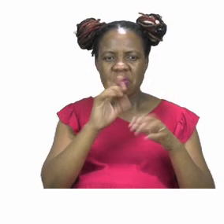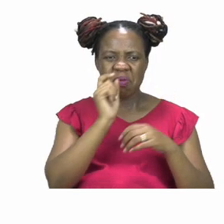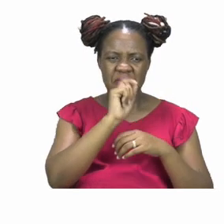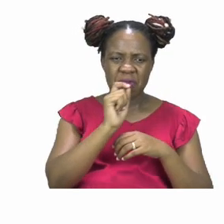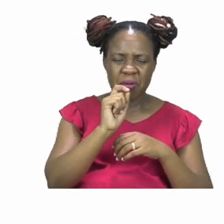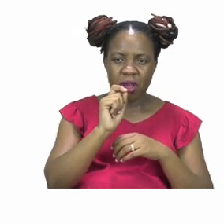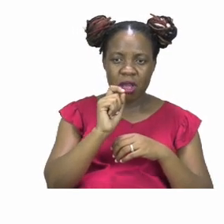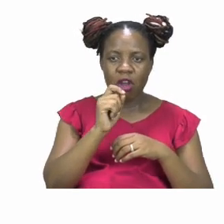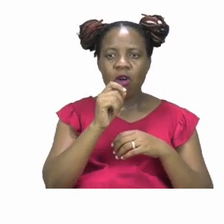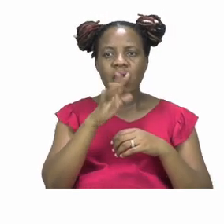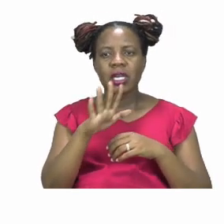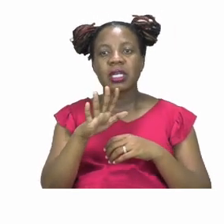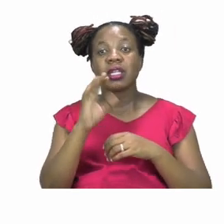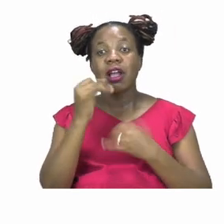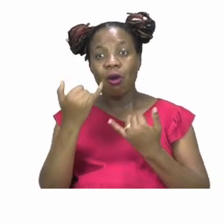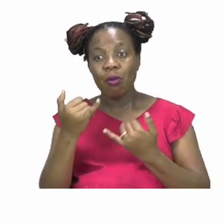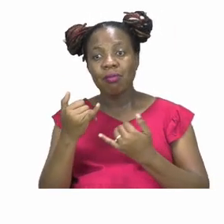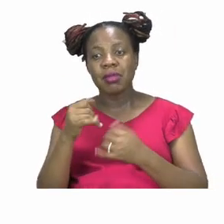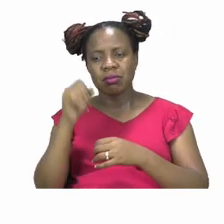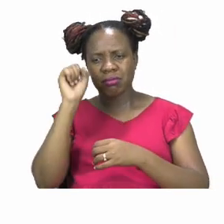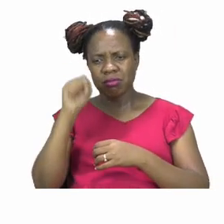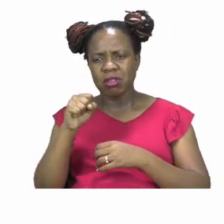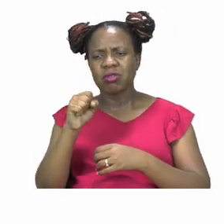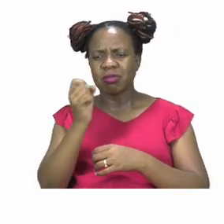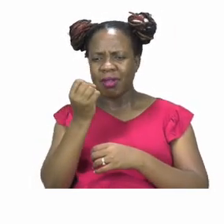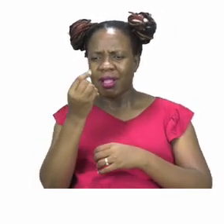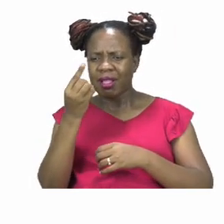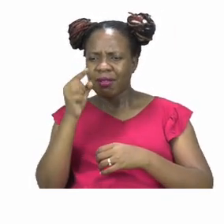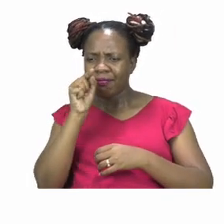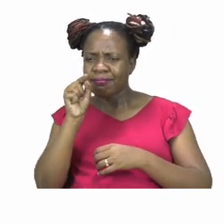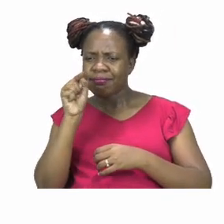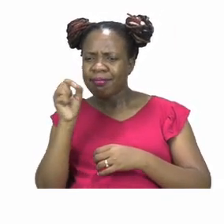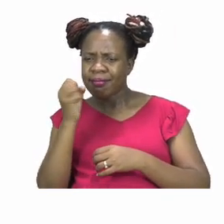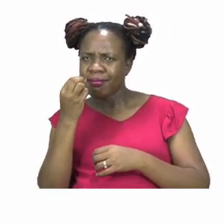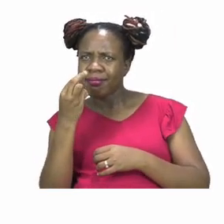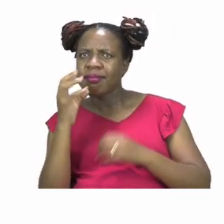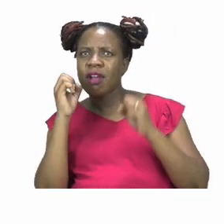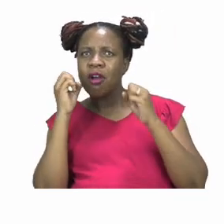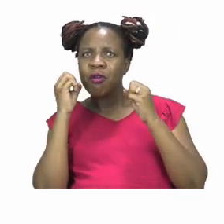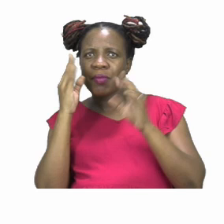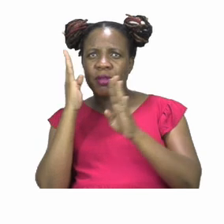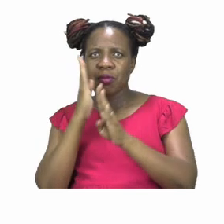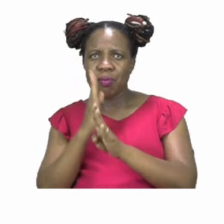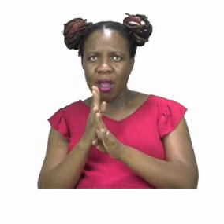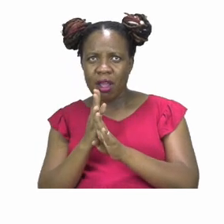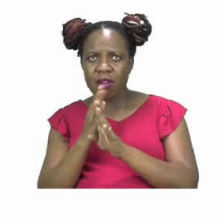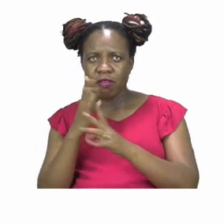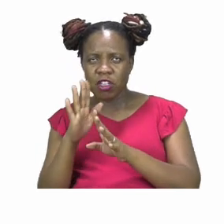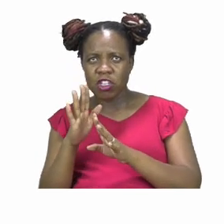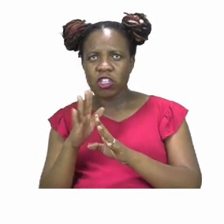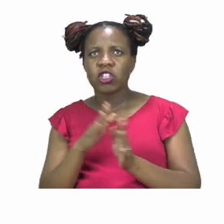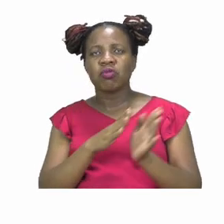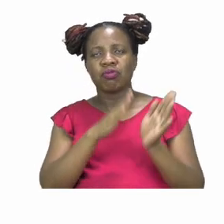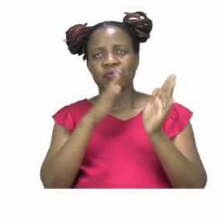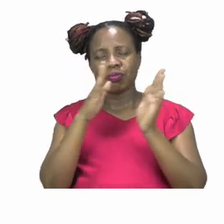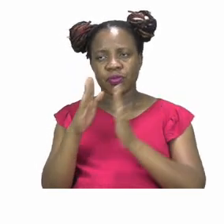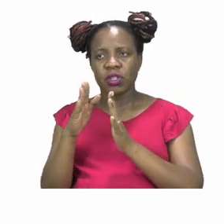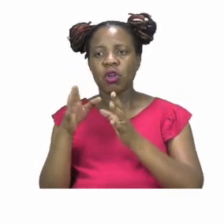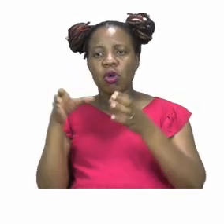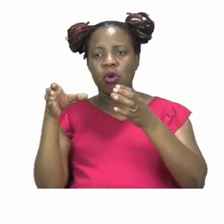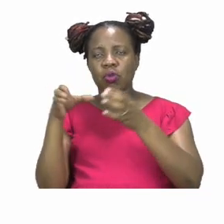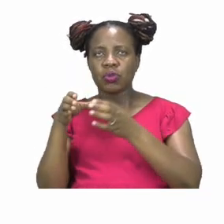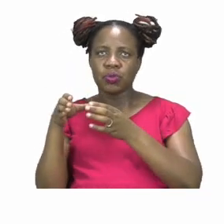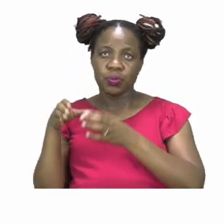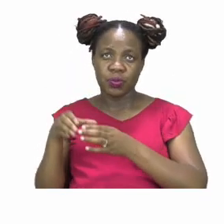and count all the clouds and then you need to make the groups. Now remember, you need to make